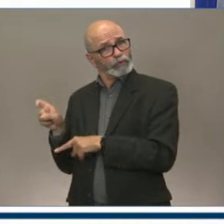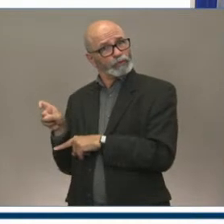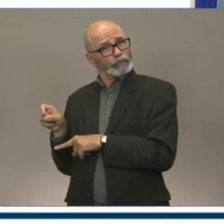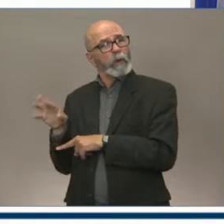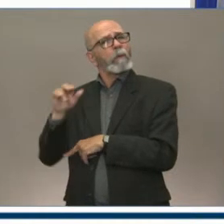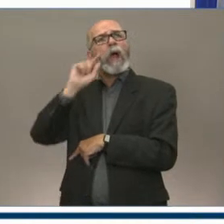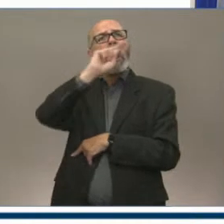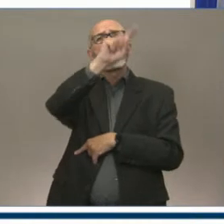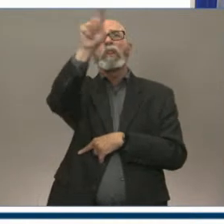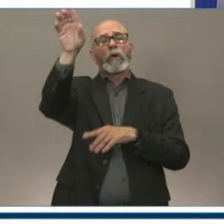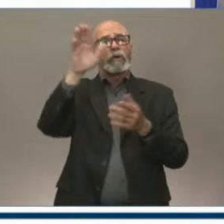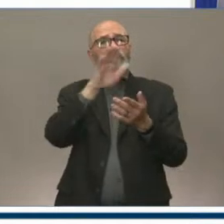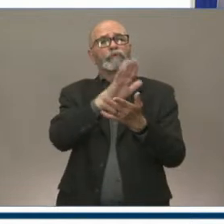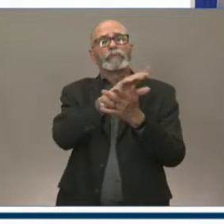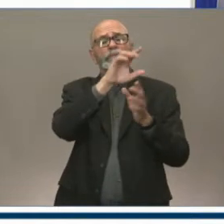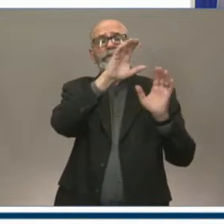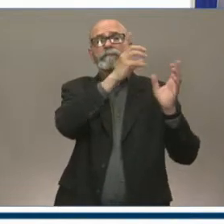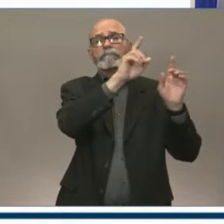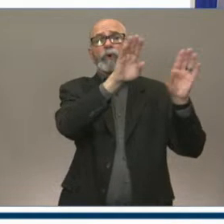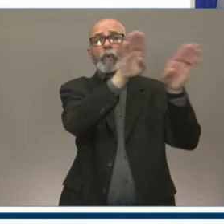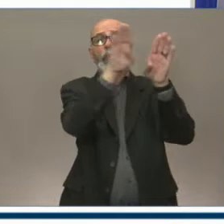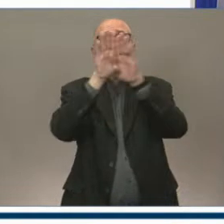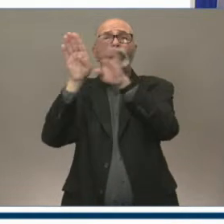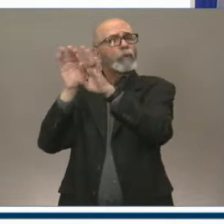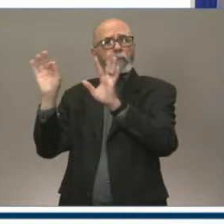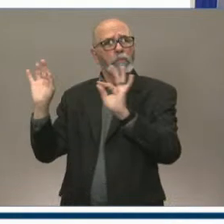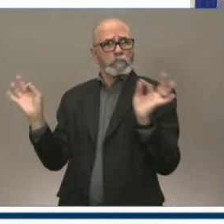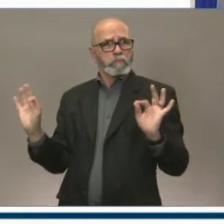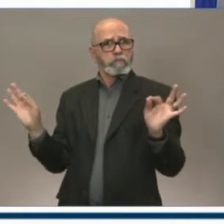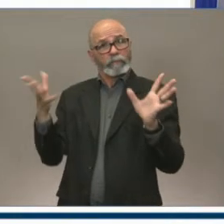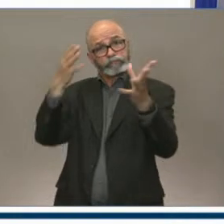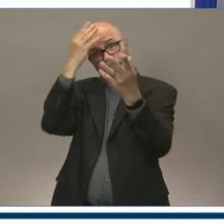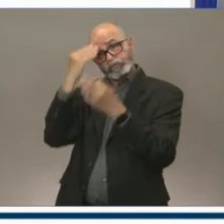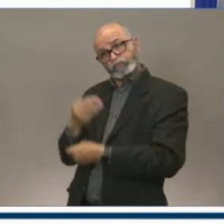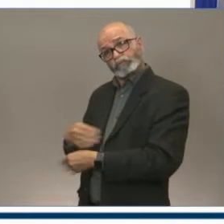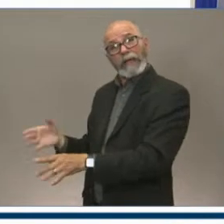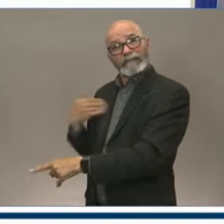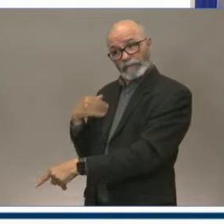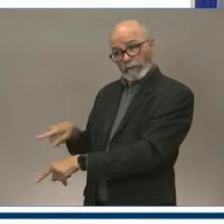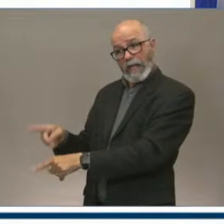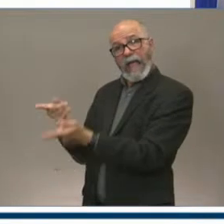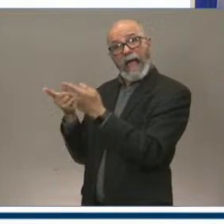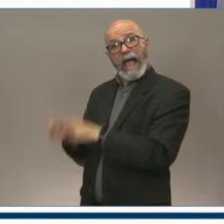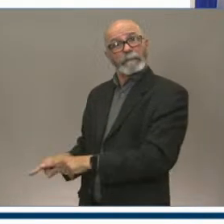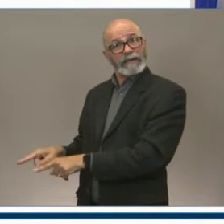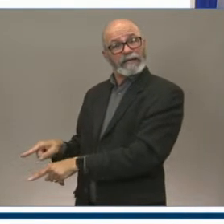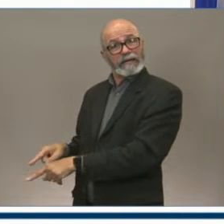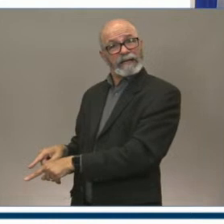closed? And was the public notified about daycares where there have been cases? So